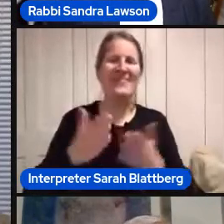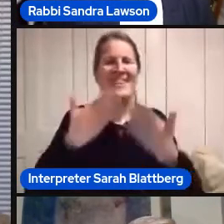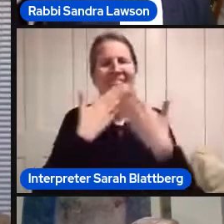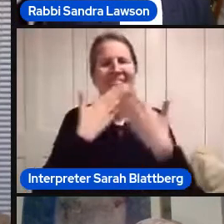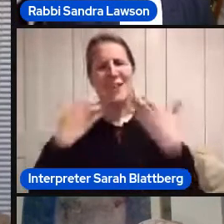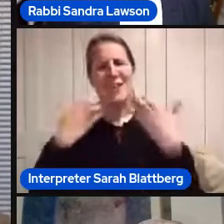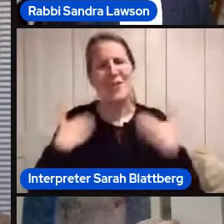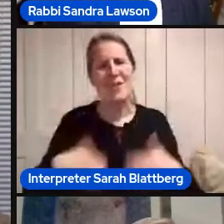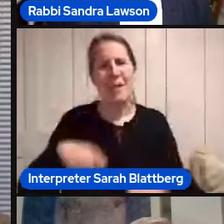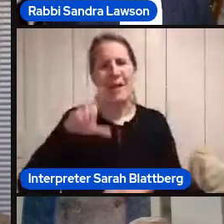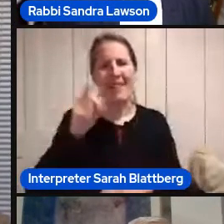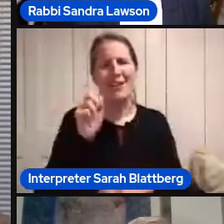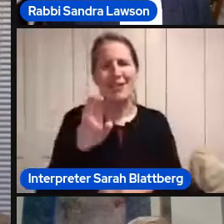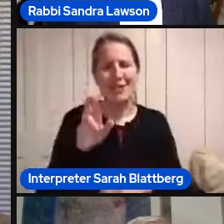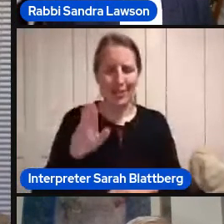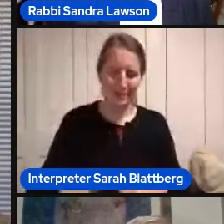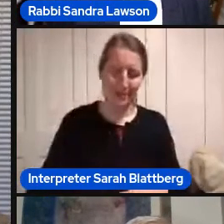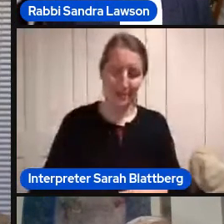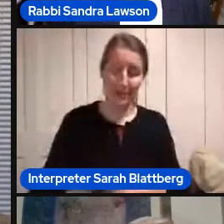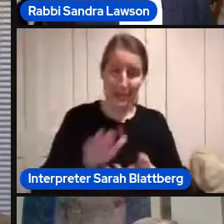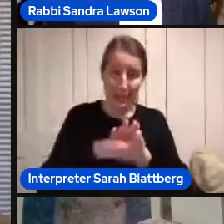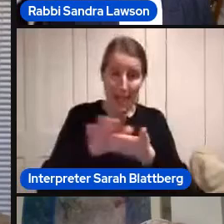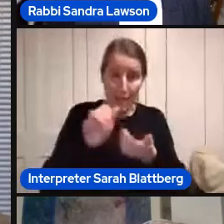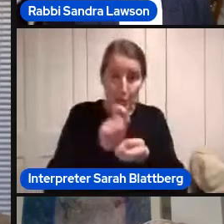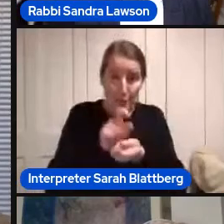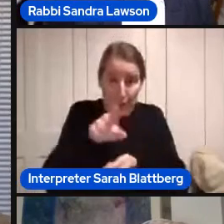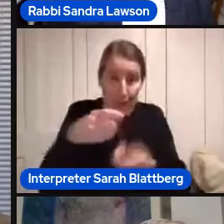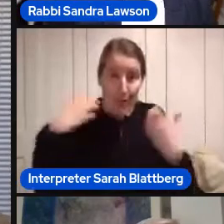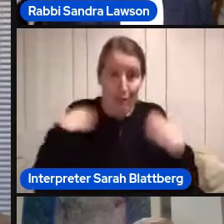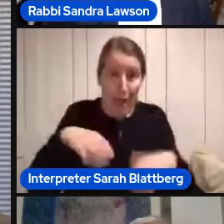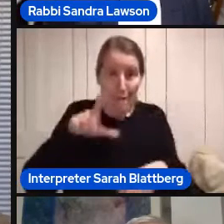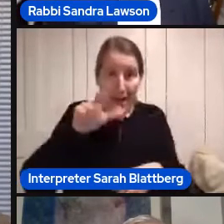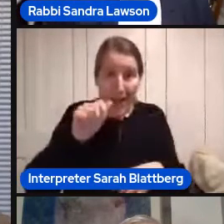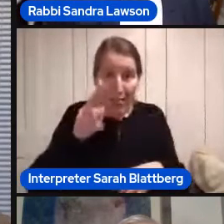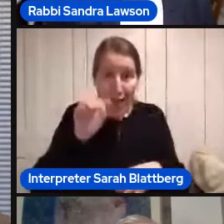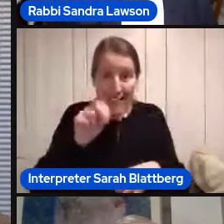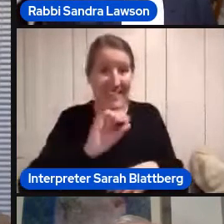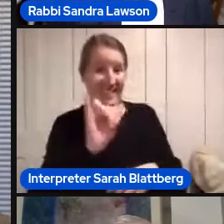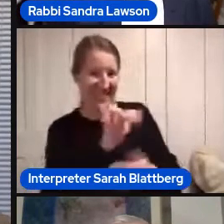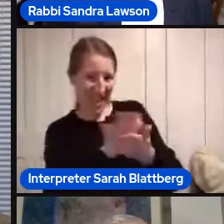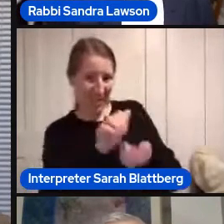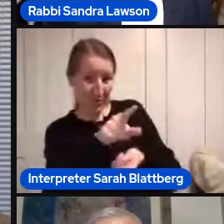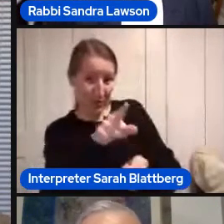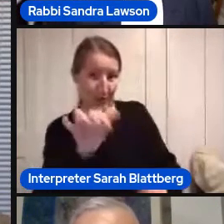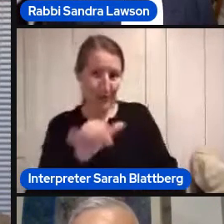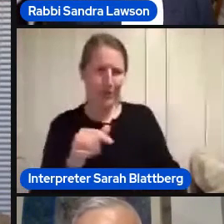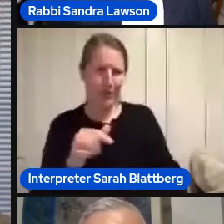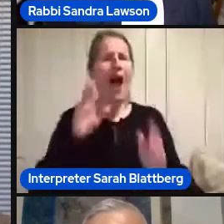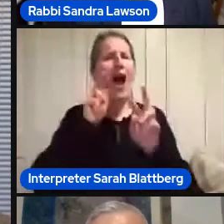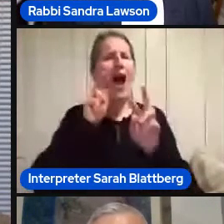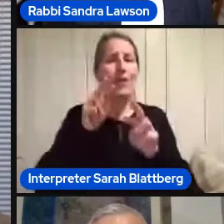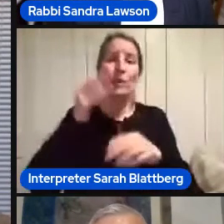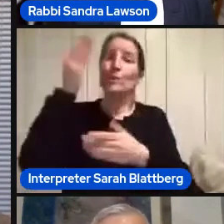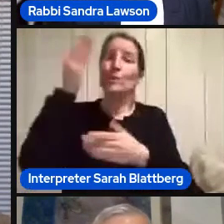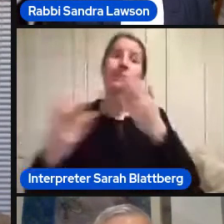Thank you, Rabbi Lesser, and nice to meet you, Rabbi Lawson. It's nice to meet you too. You in real time as well.